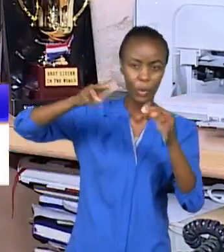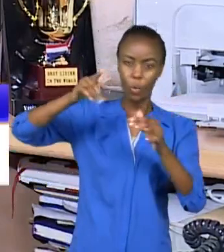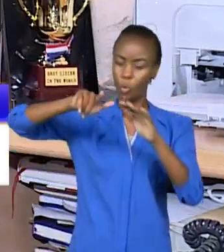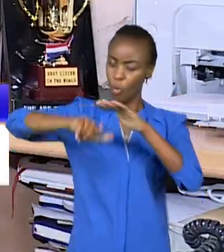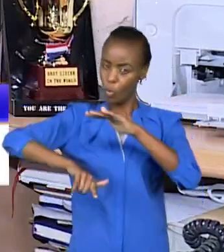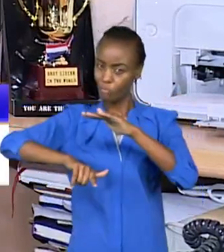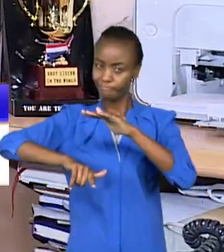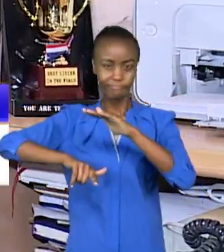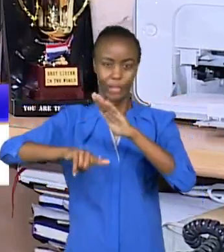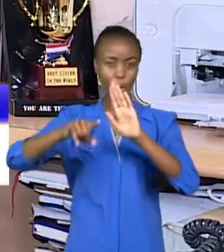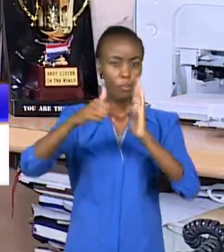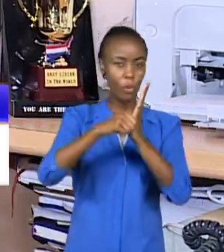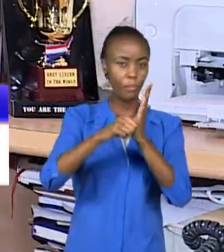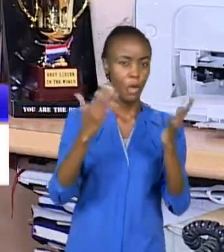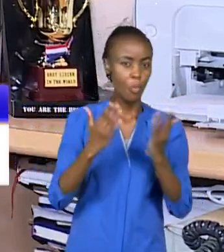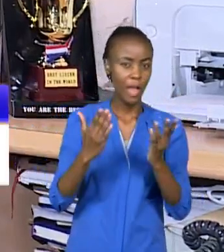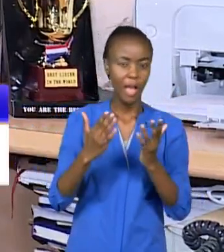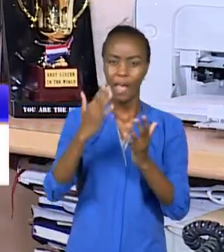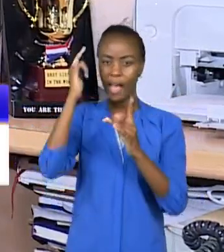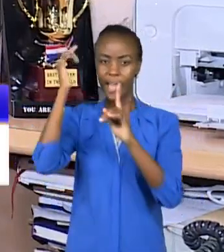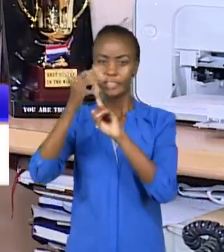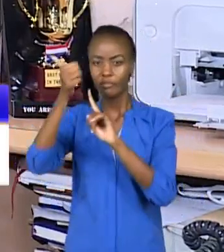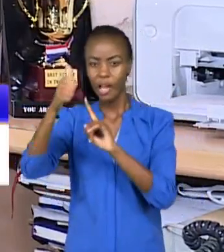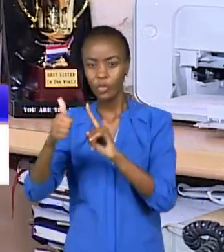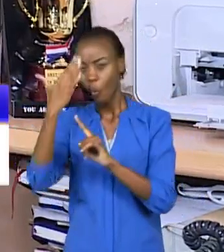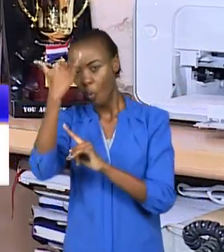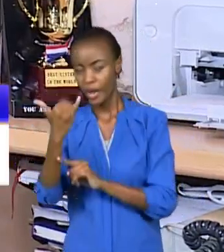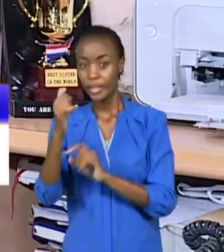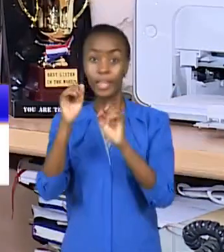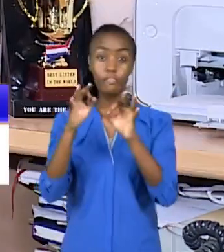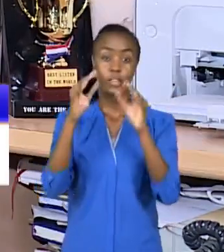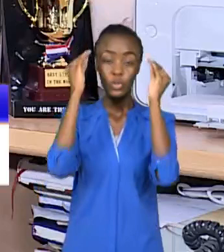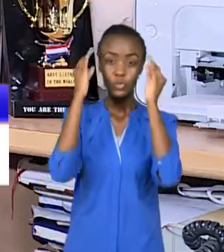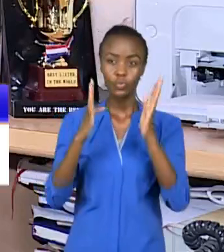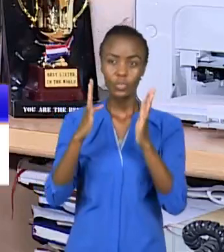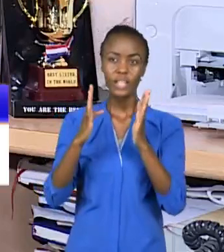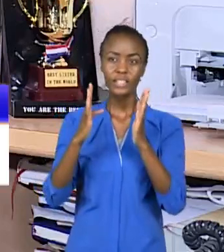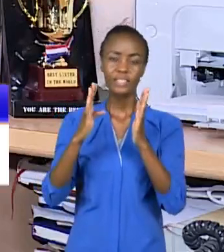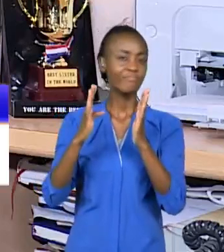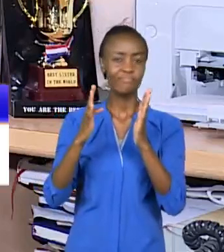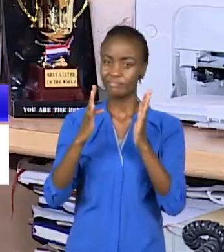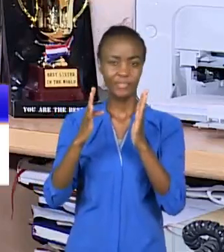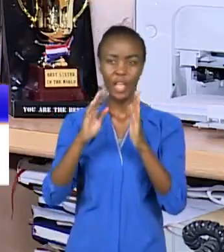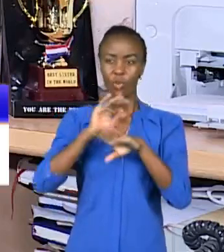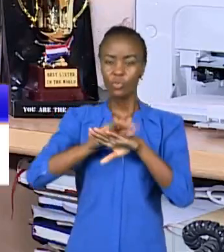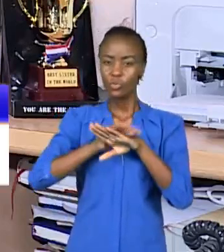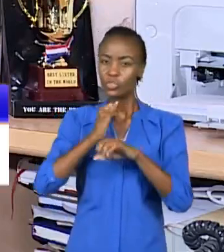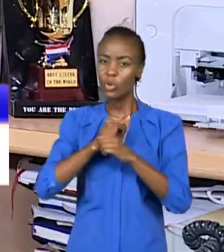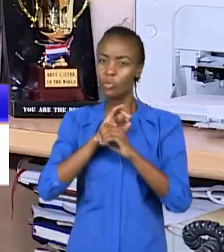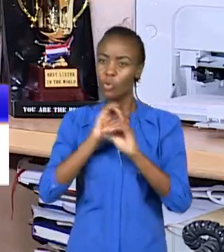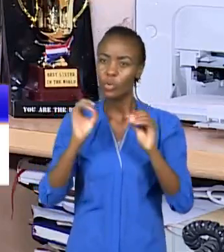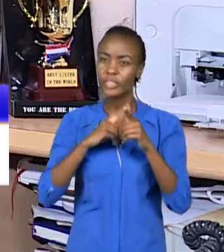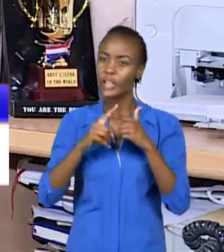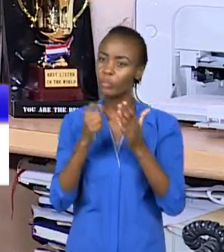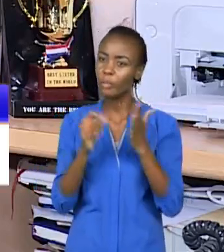is affecting us? Why are we not achieving this? If there are girls who are not performing well, what is ailing them? And if it is issue